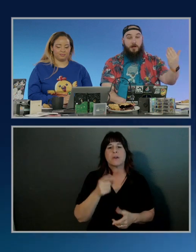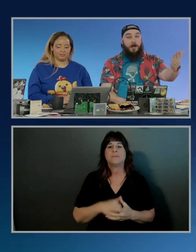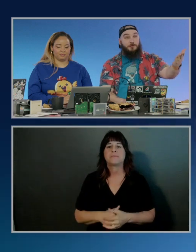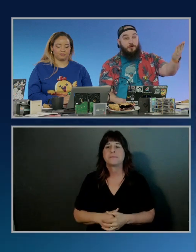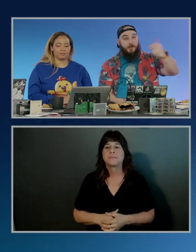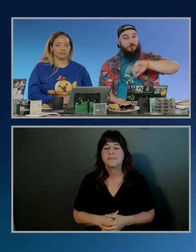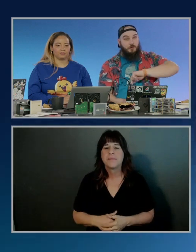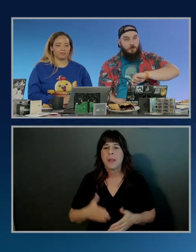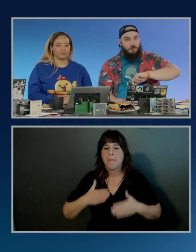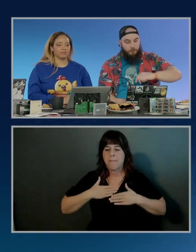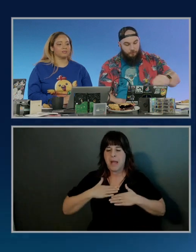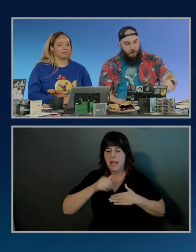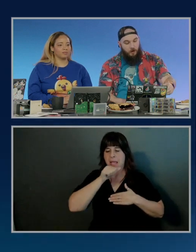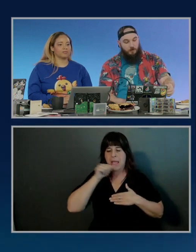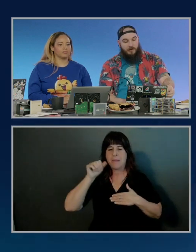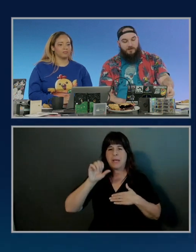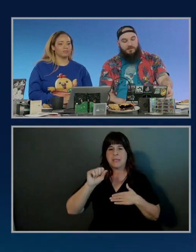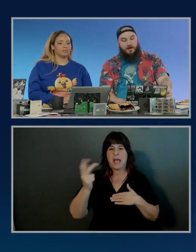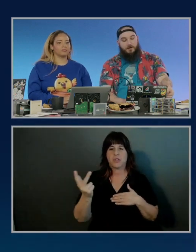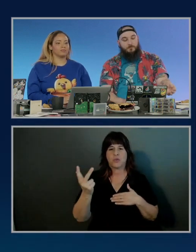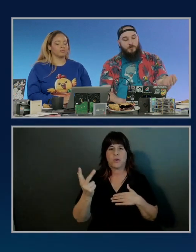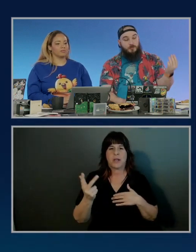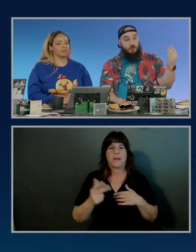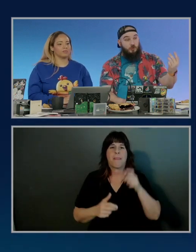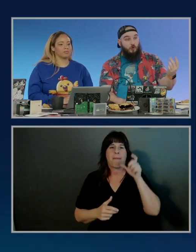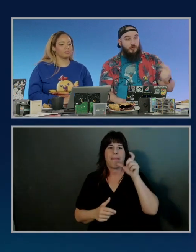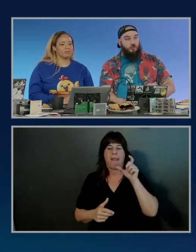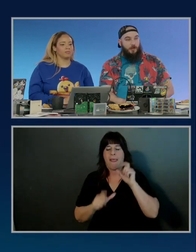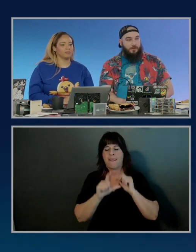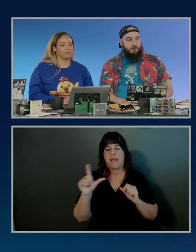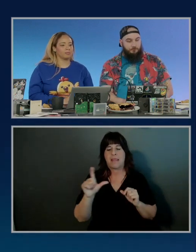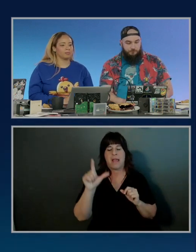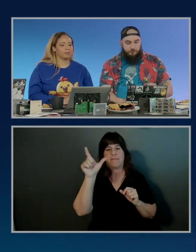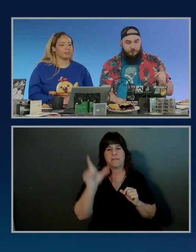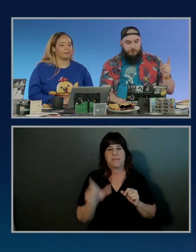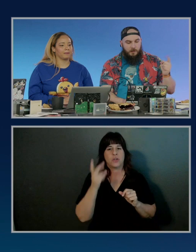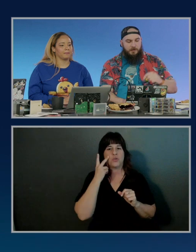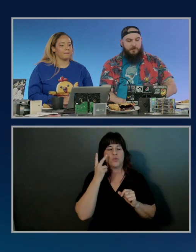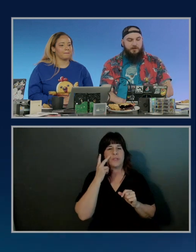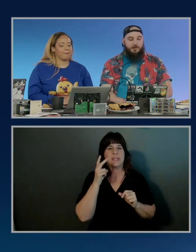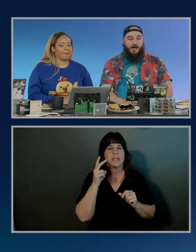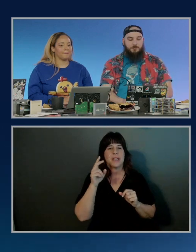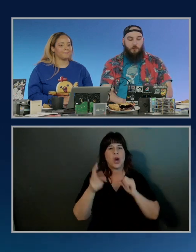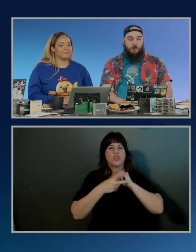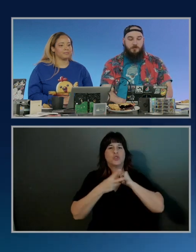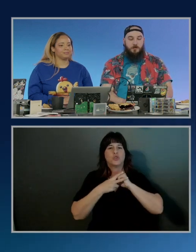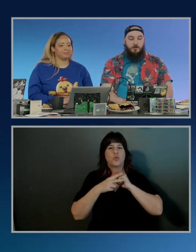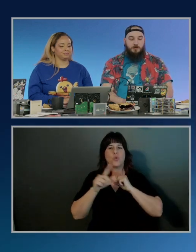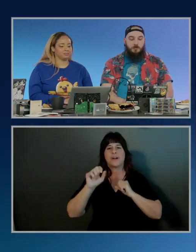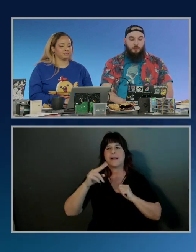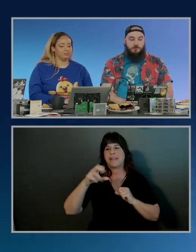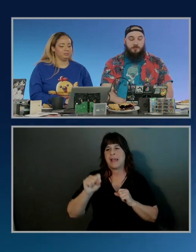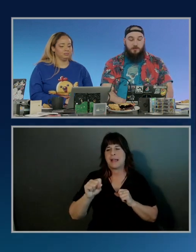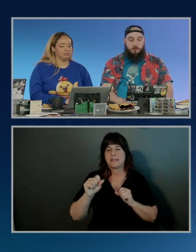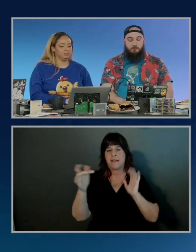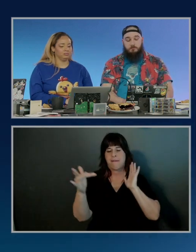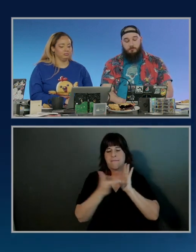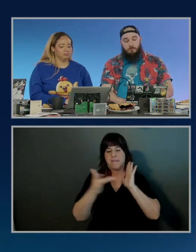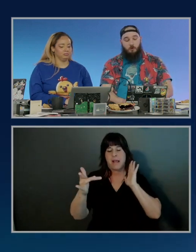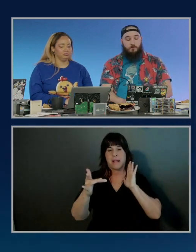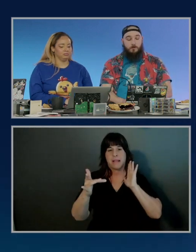is my Amazon S3 console. On the left-hand side, there's a storage lens. If I hit the dashboards, you will